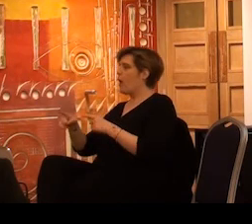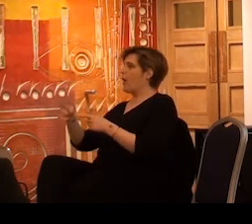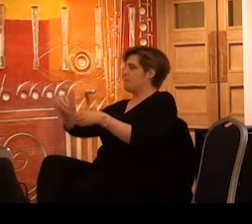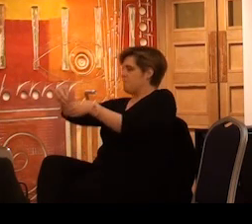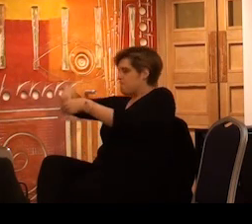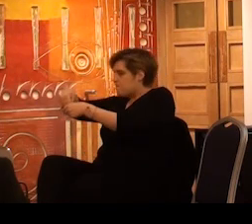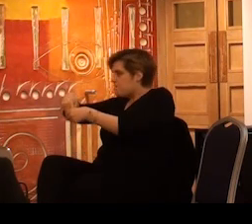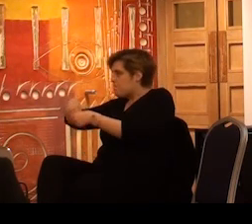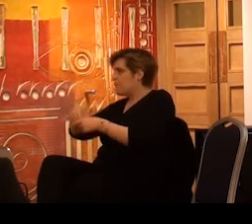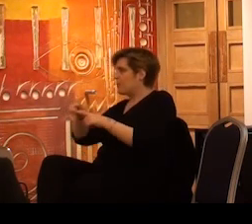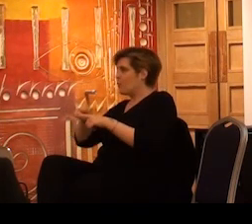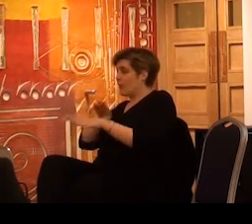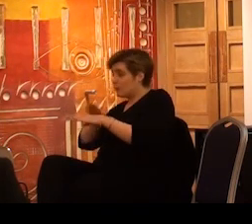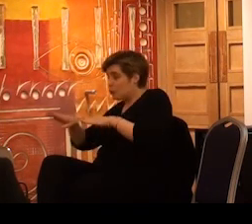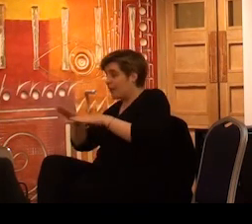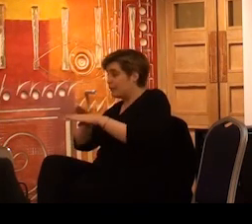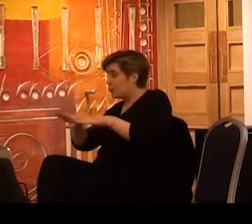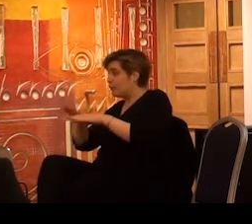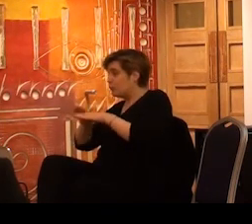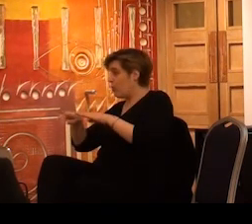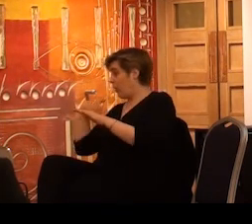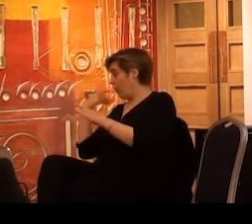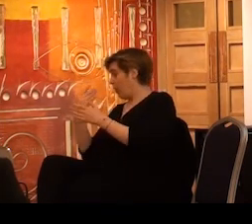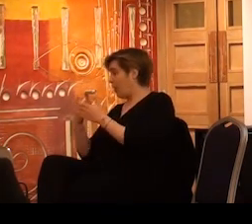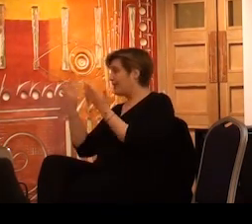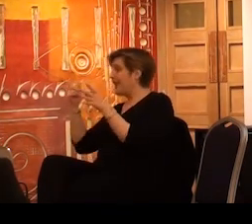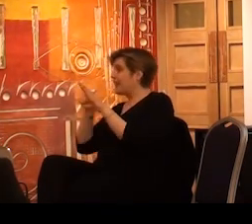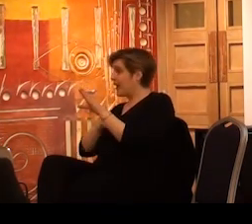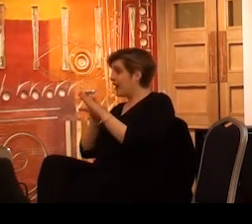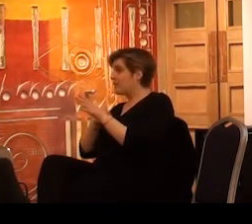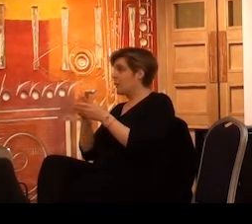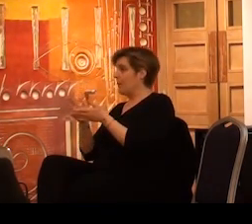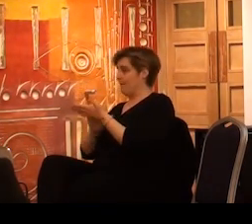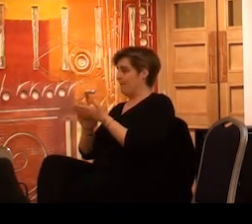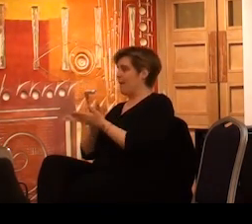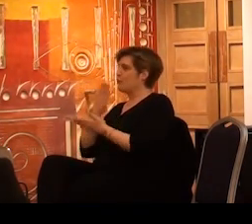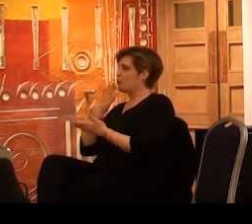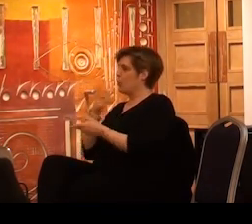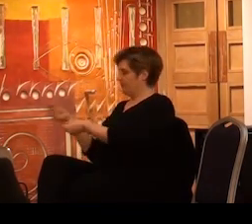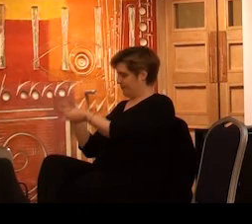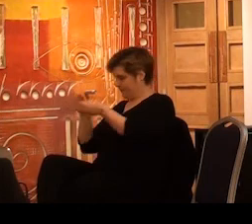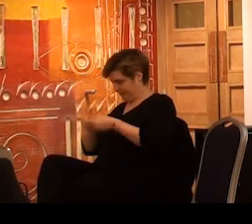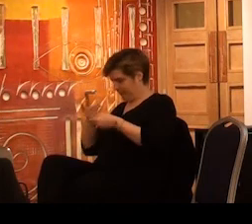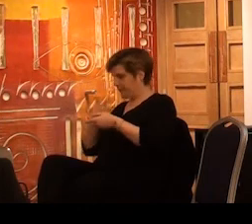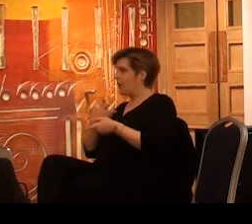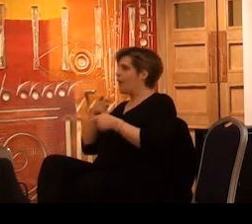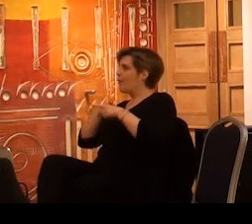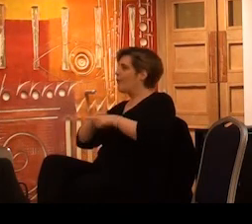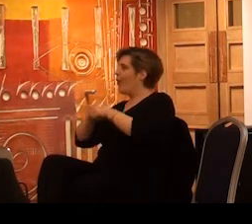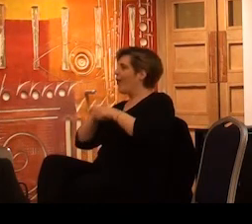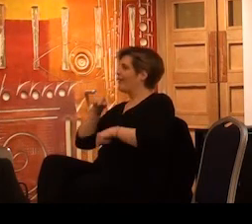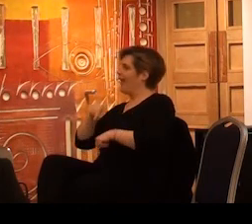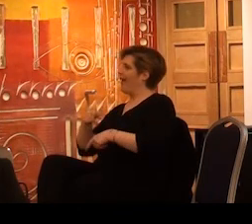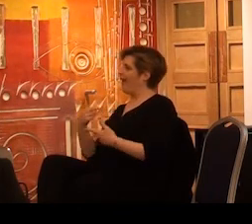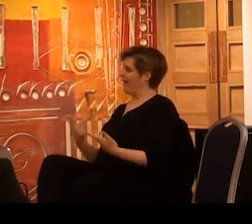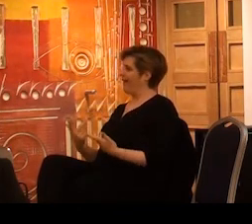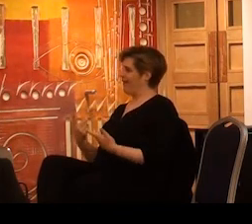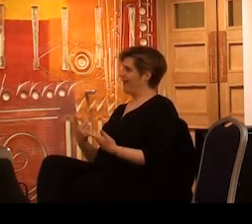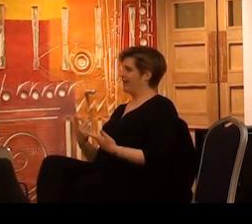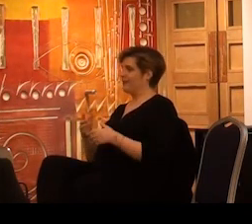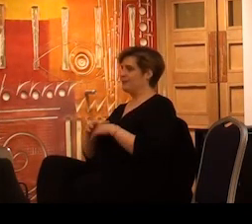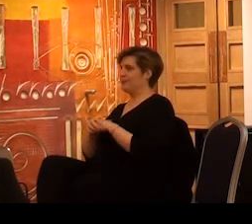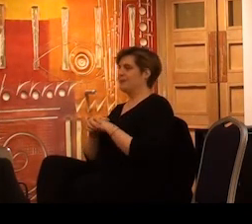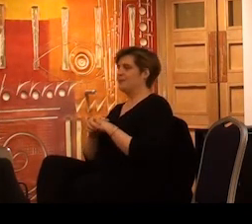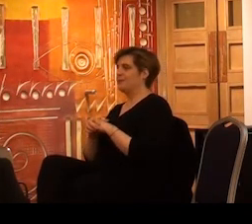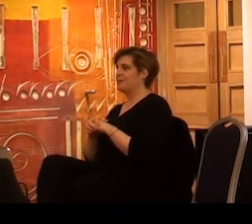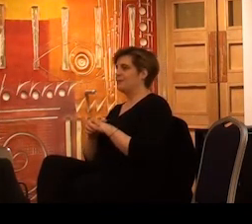so that schools can just buy it and deliver it themselves, which is important because we need to spread this word about professional development and professionalism.